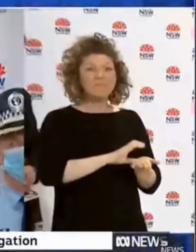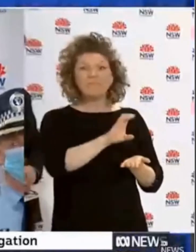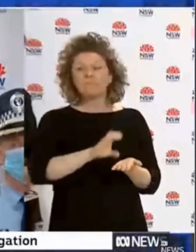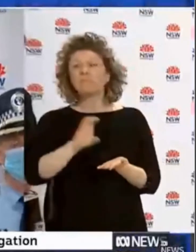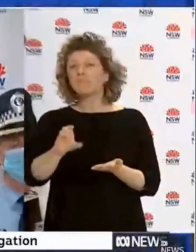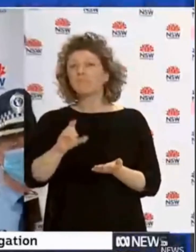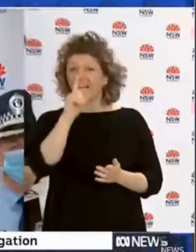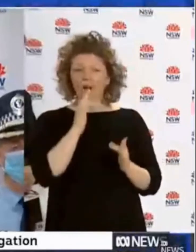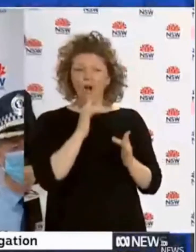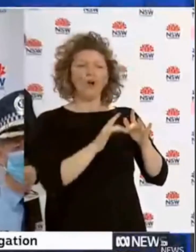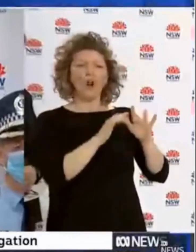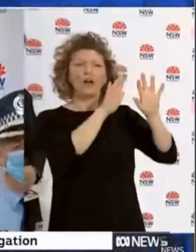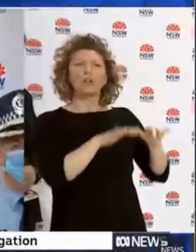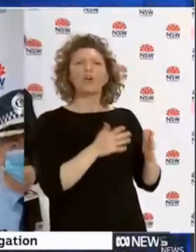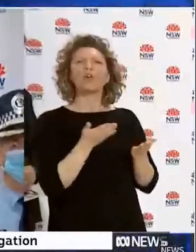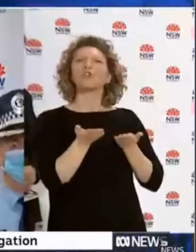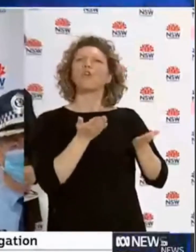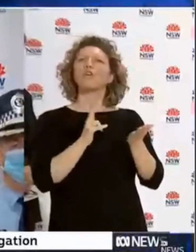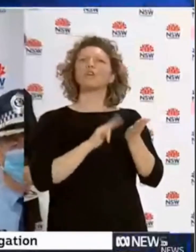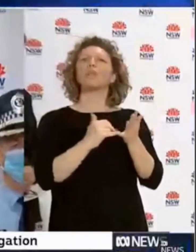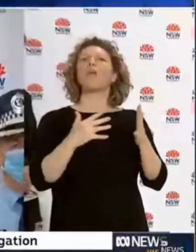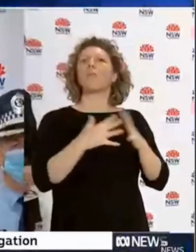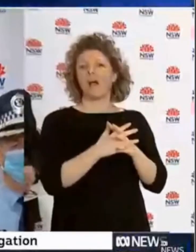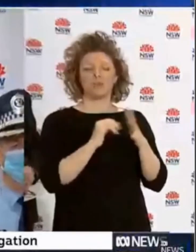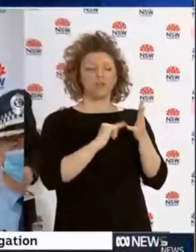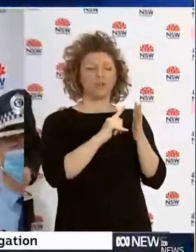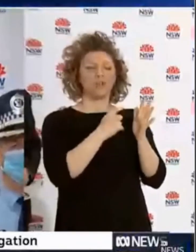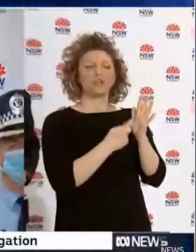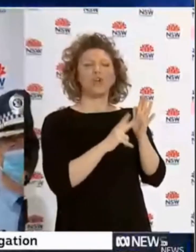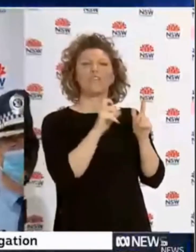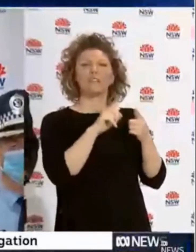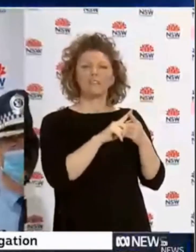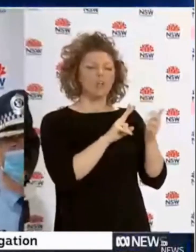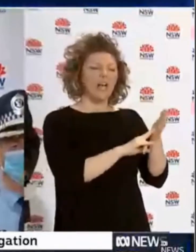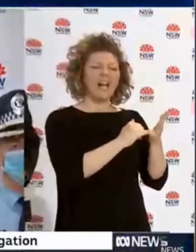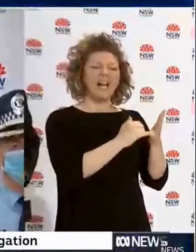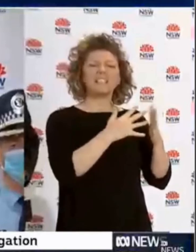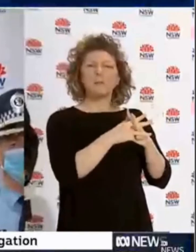the Service New South Wales website, which I think is